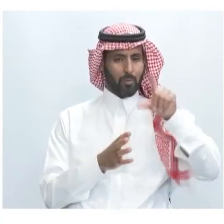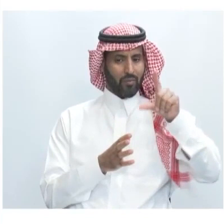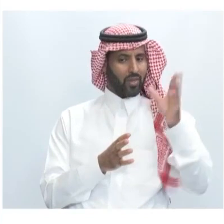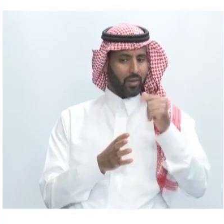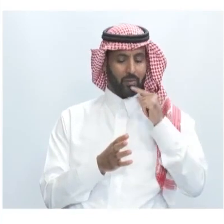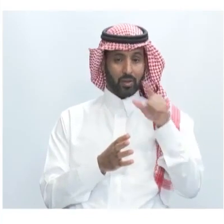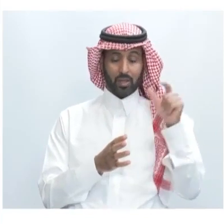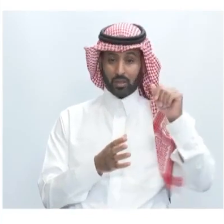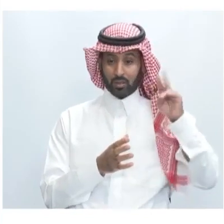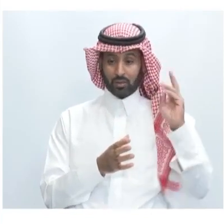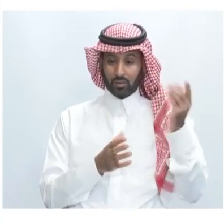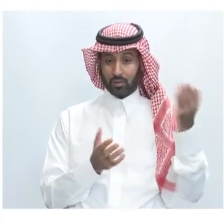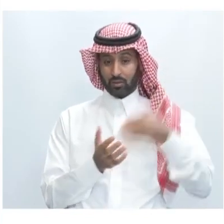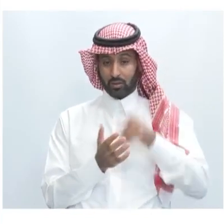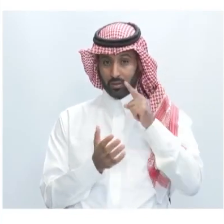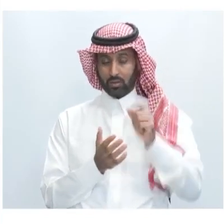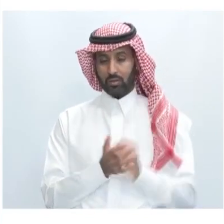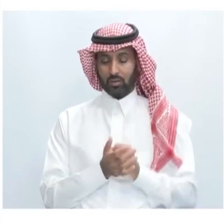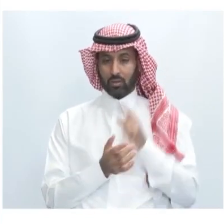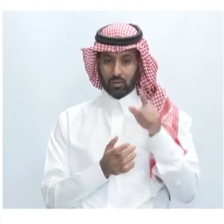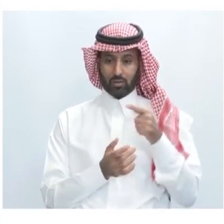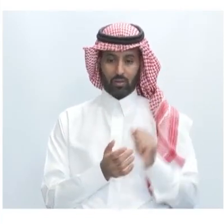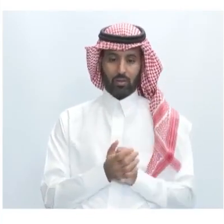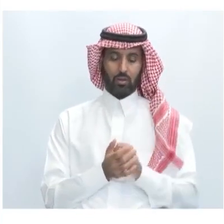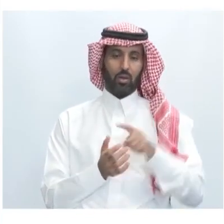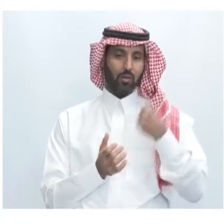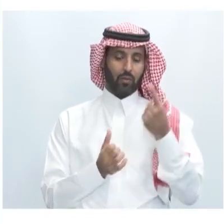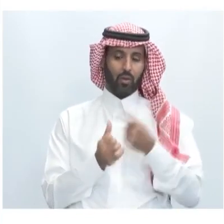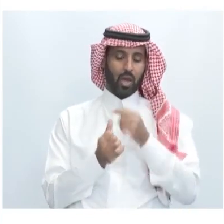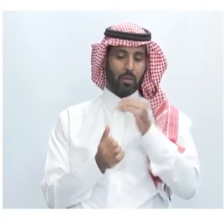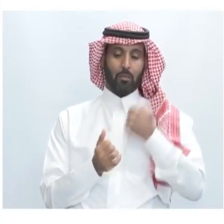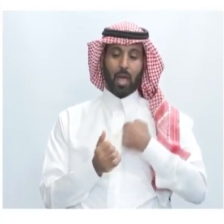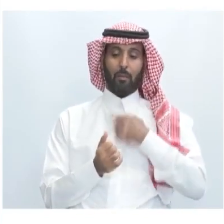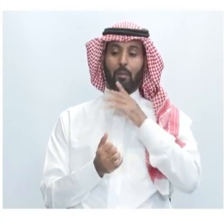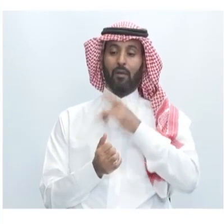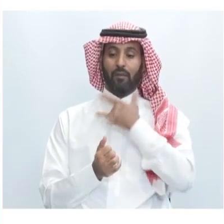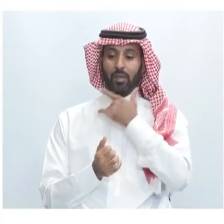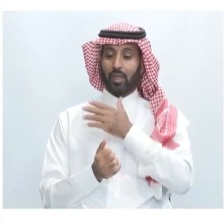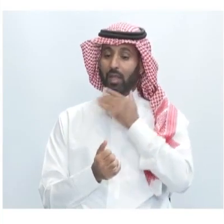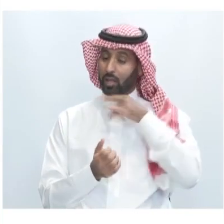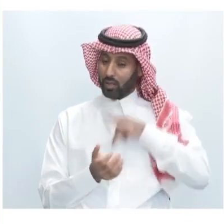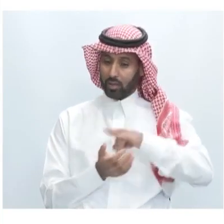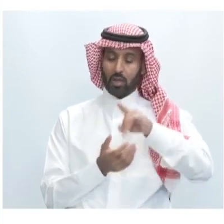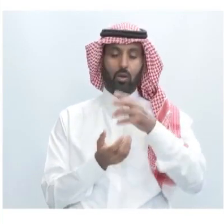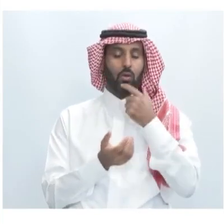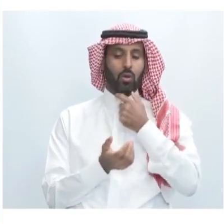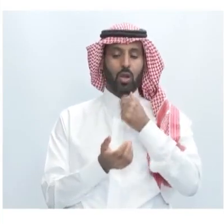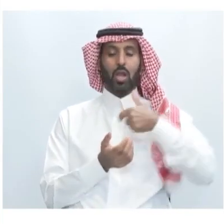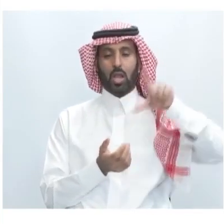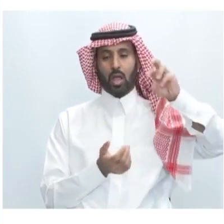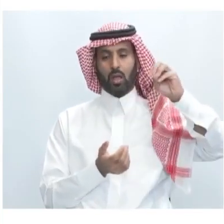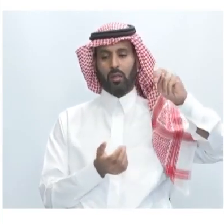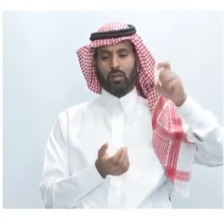of the letters. So you have to correct them. The first one, my mother and I traveled to London together last